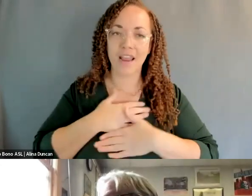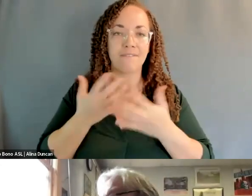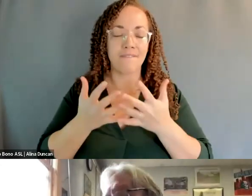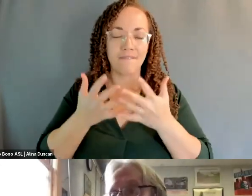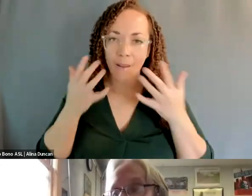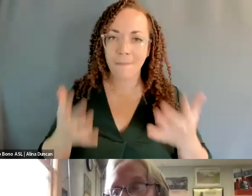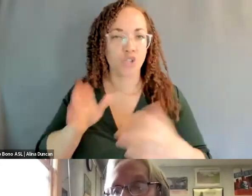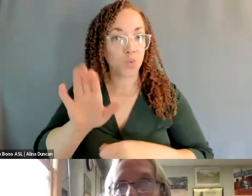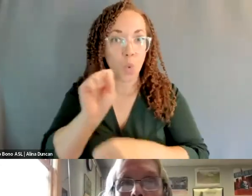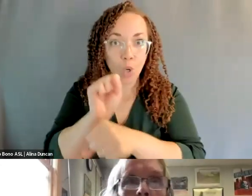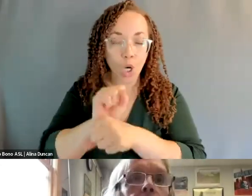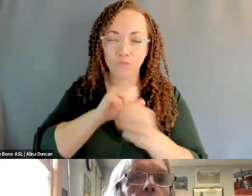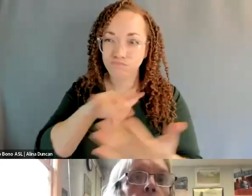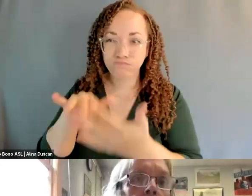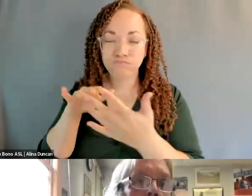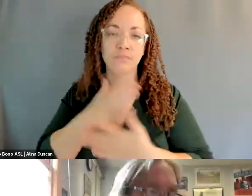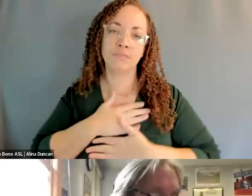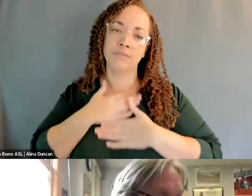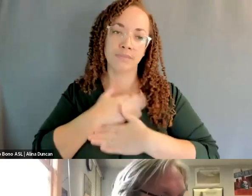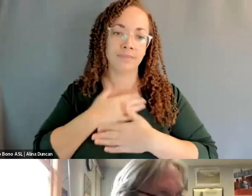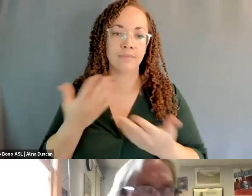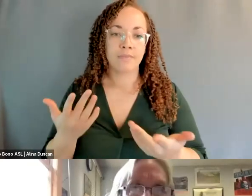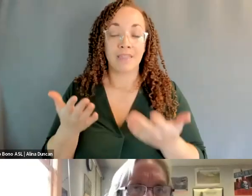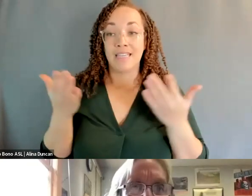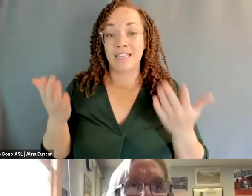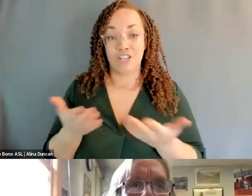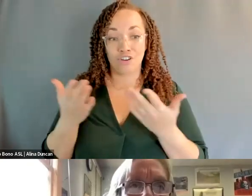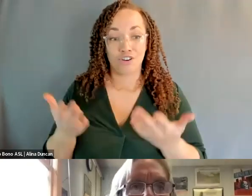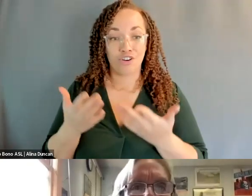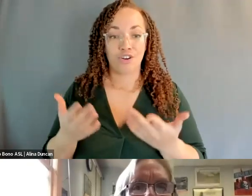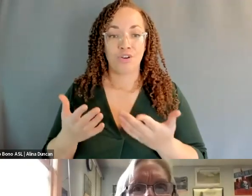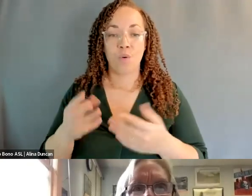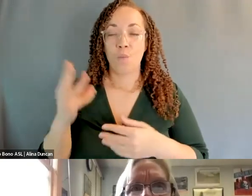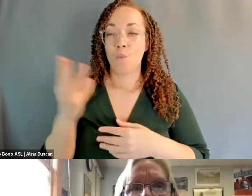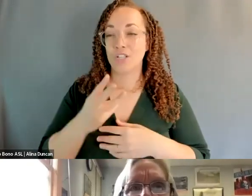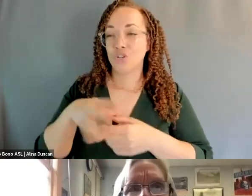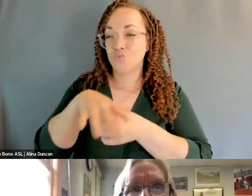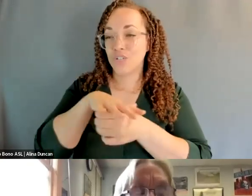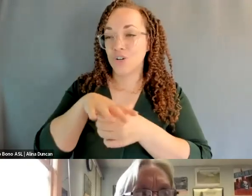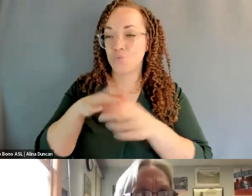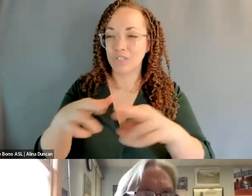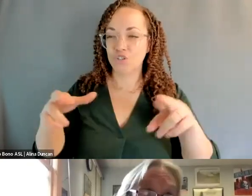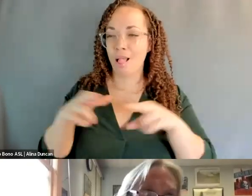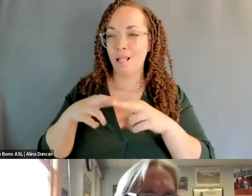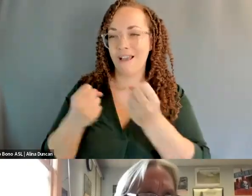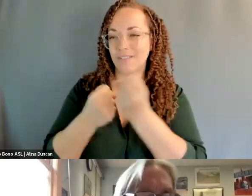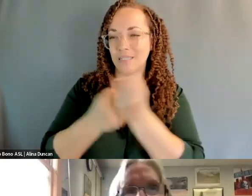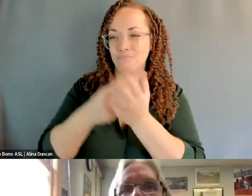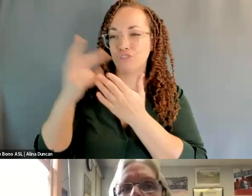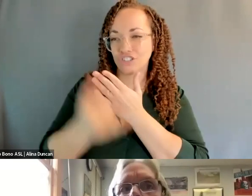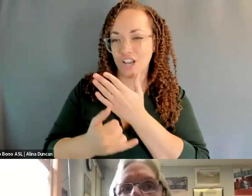work. We do take here at RAP, the Western Regional Advocacy Project is